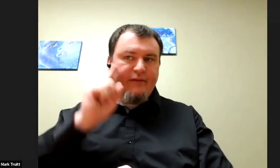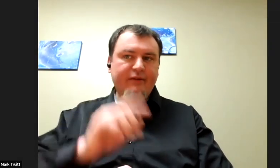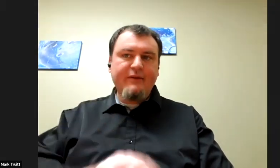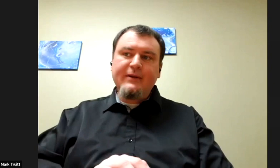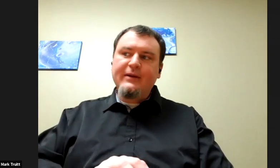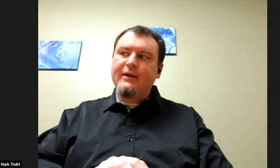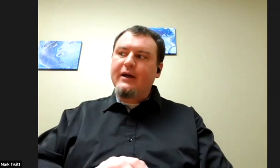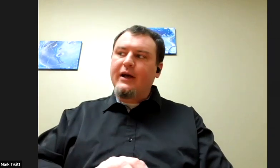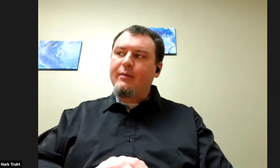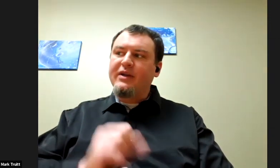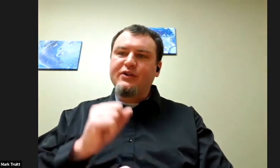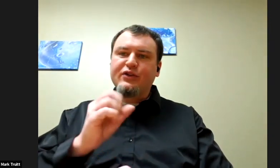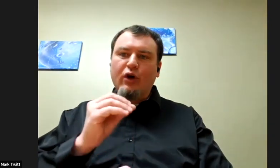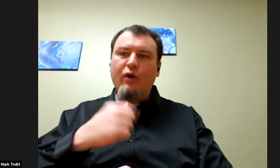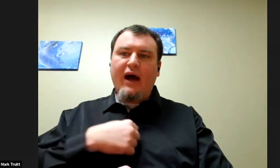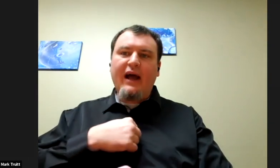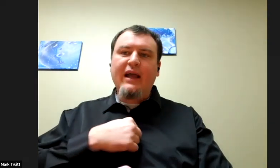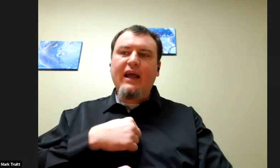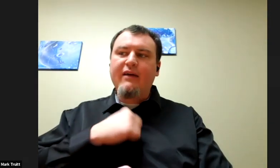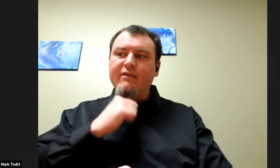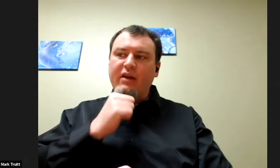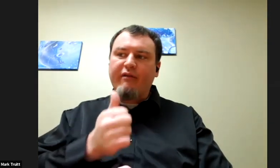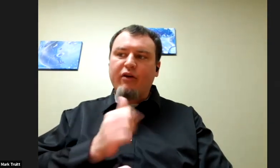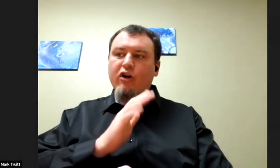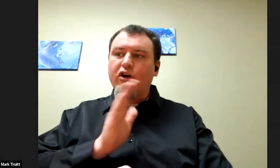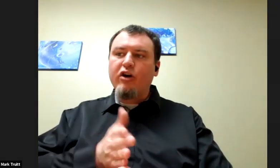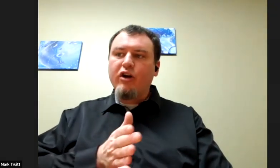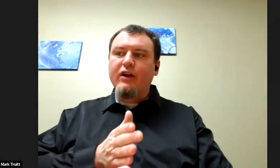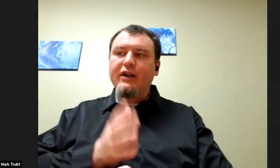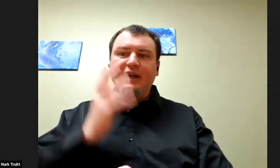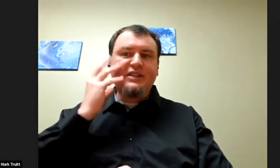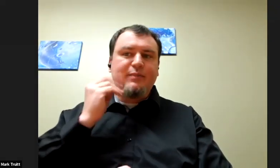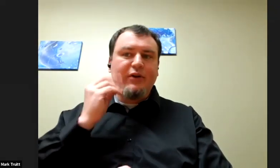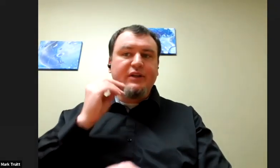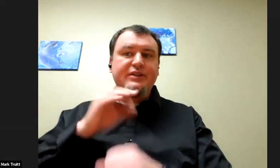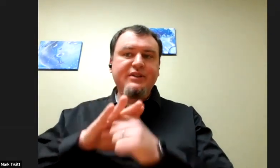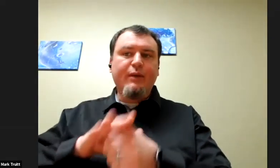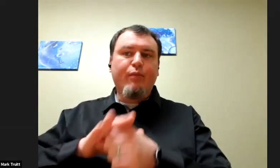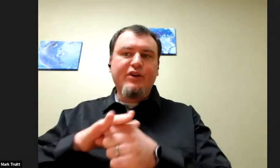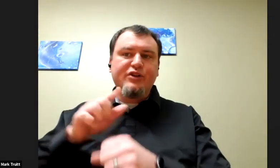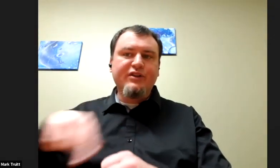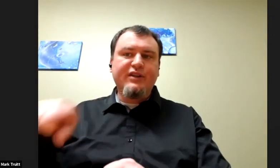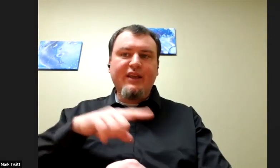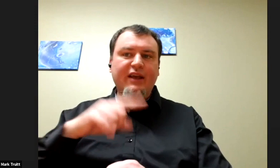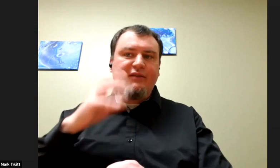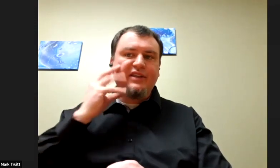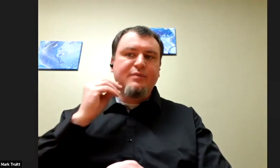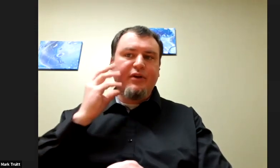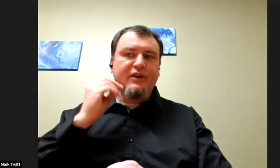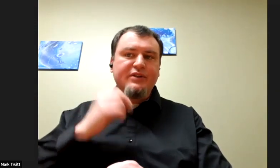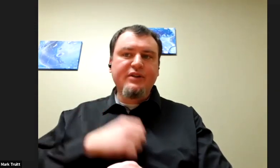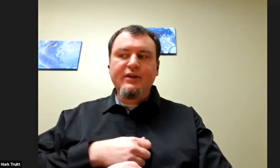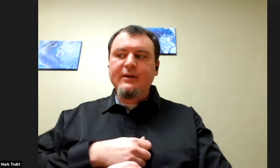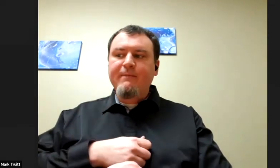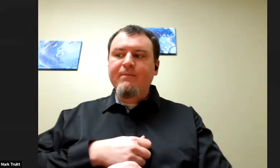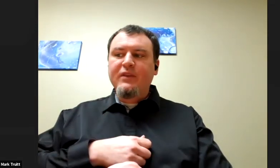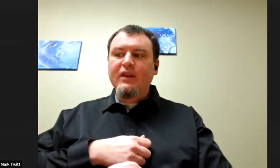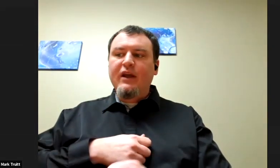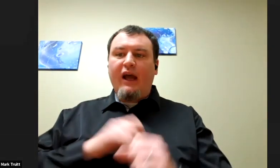deaf. And so I have never experienced the oppression that they have